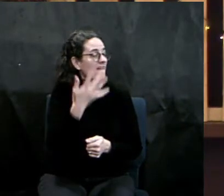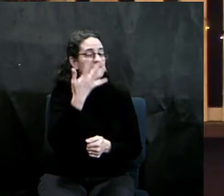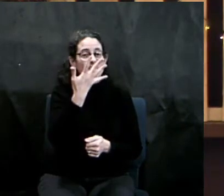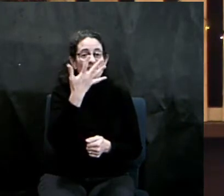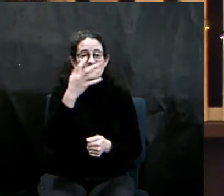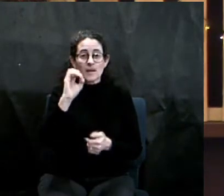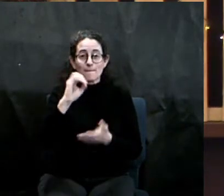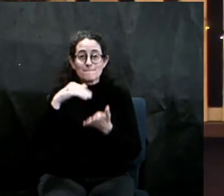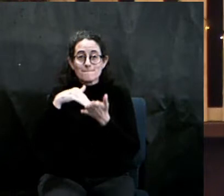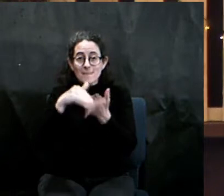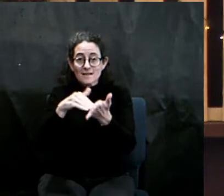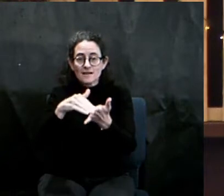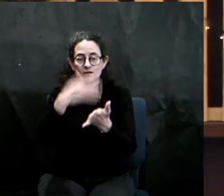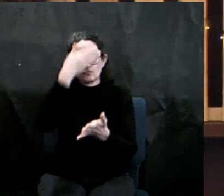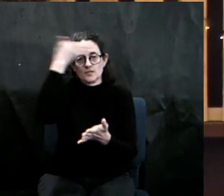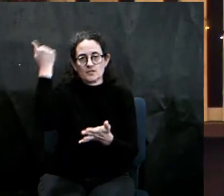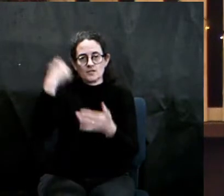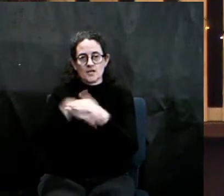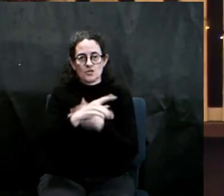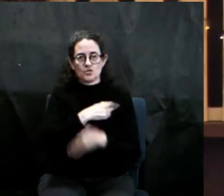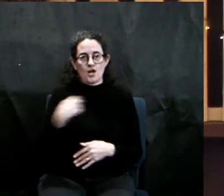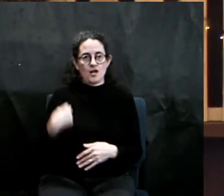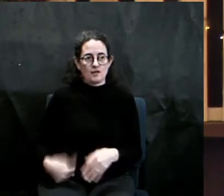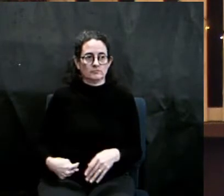50 million Christians in China.